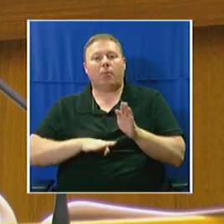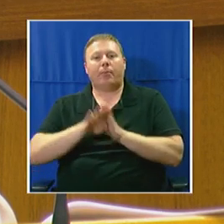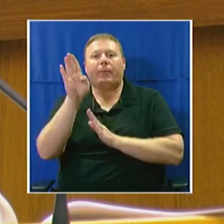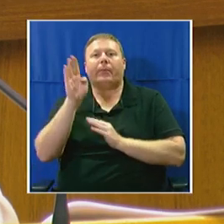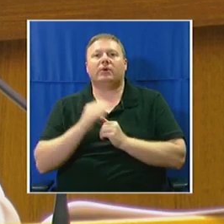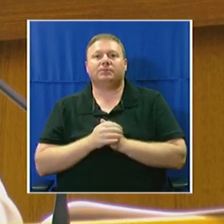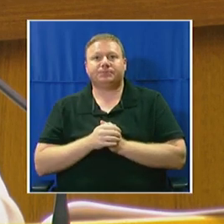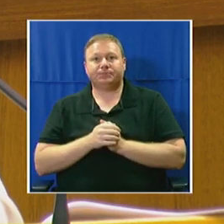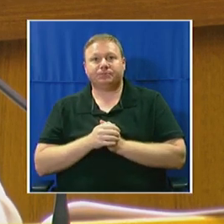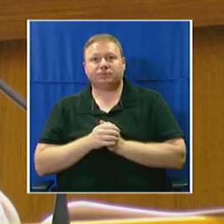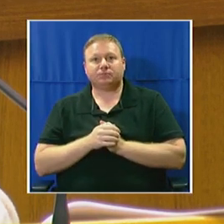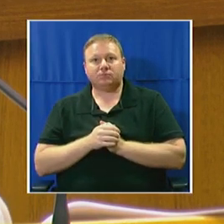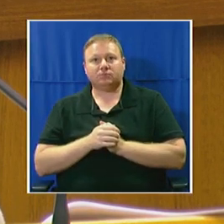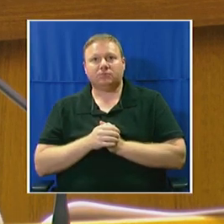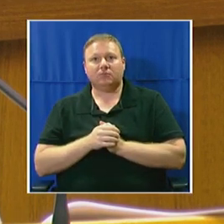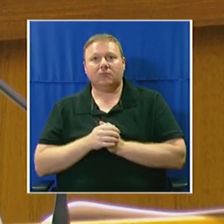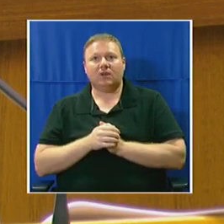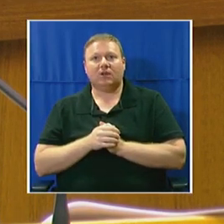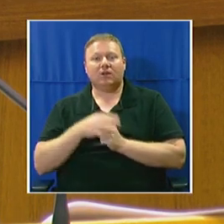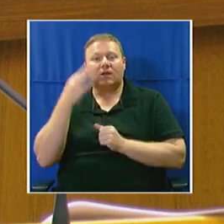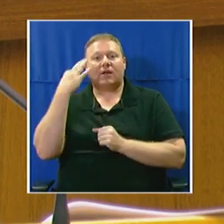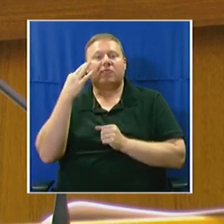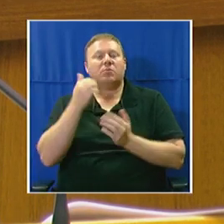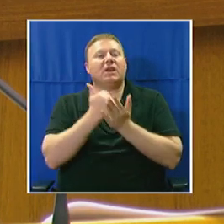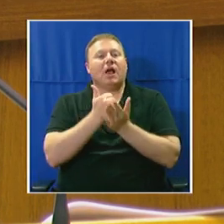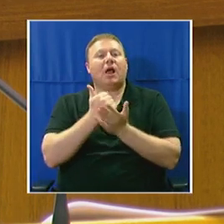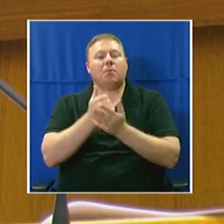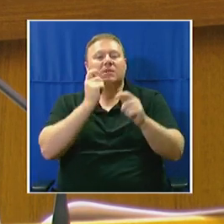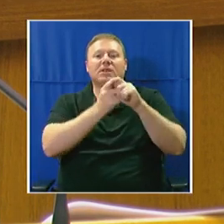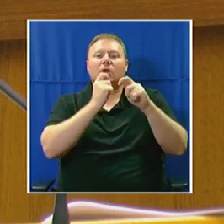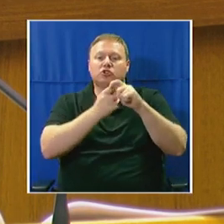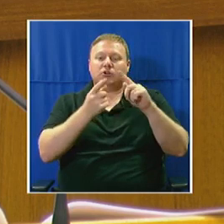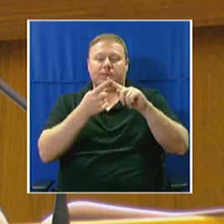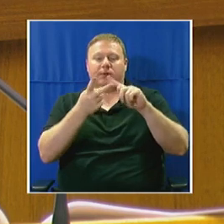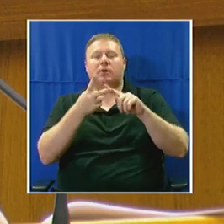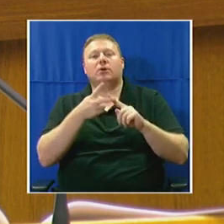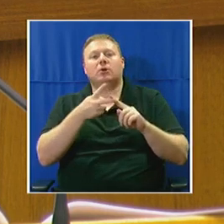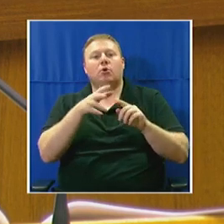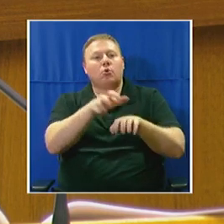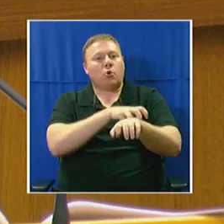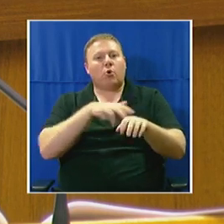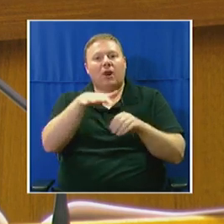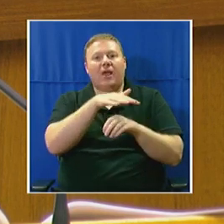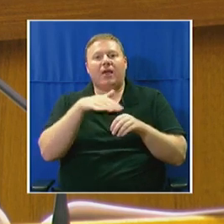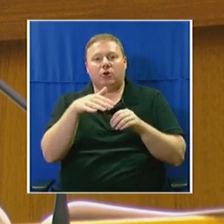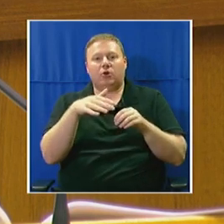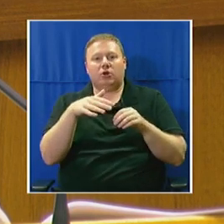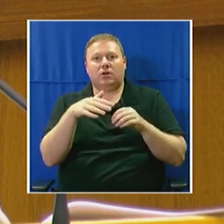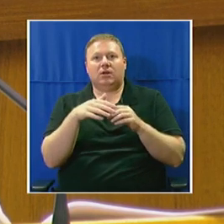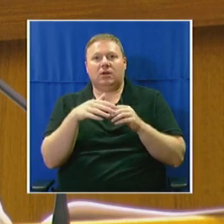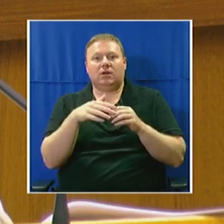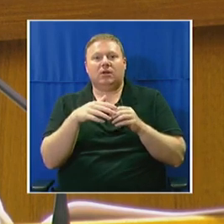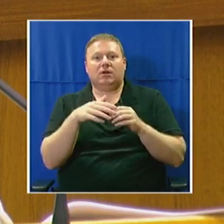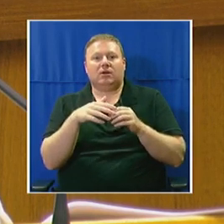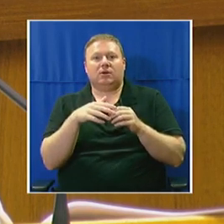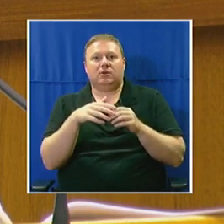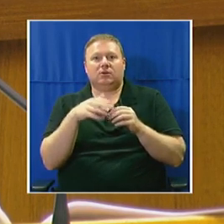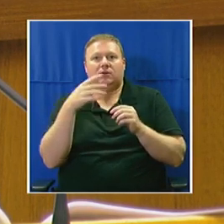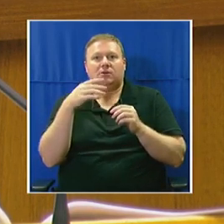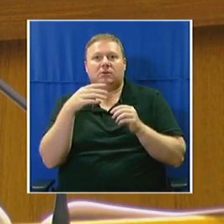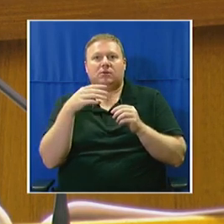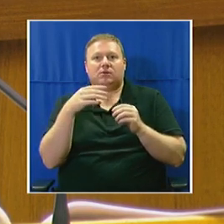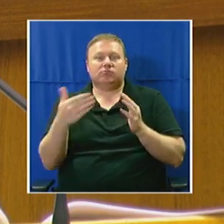and set up incubation centers in townships and rural areas facilitated access to markets for small